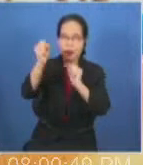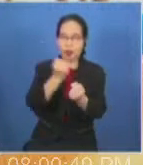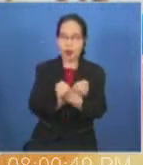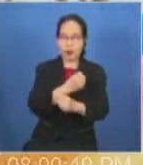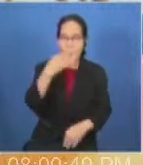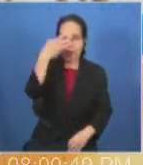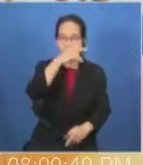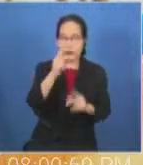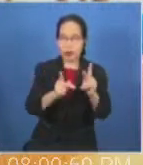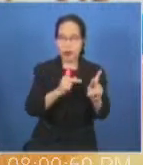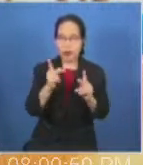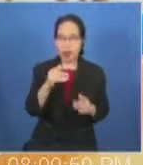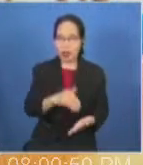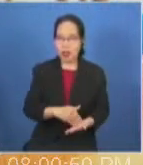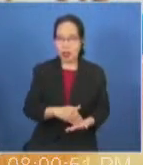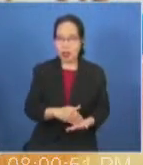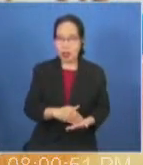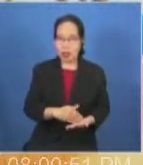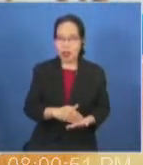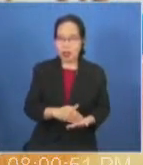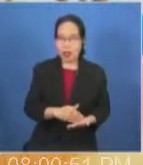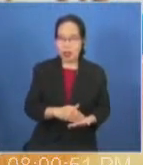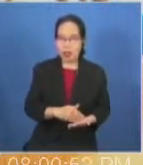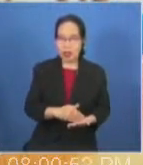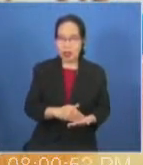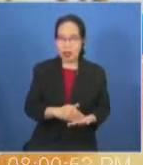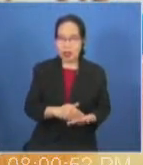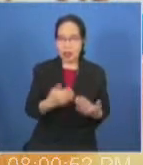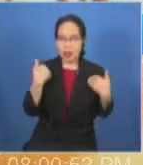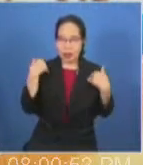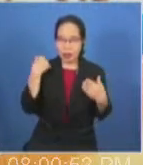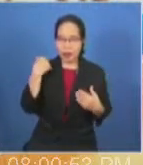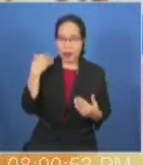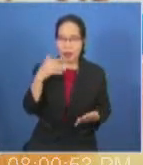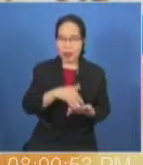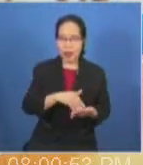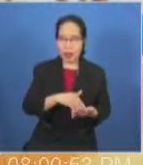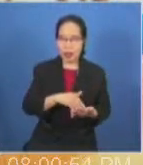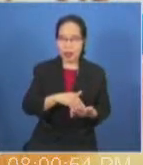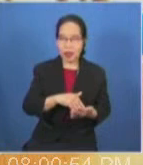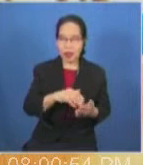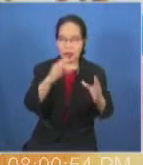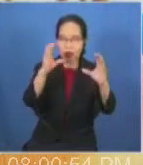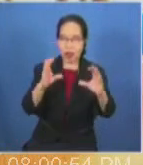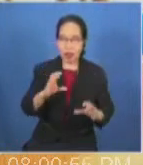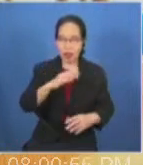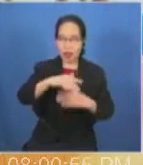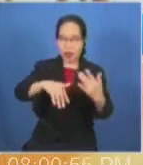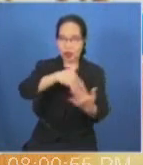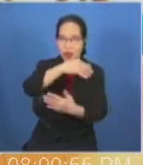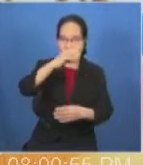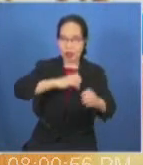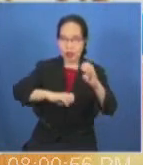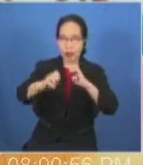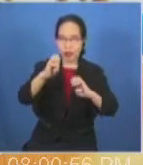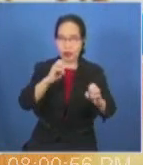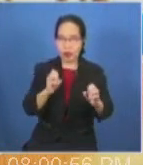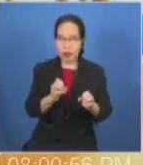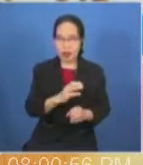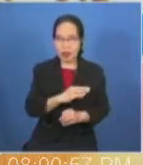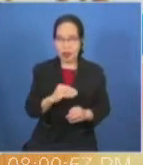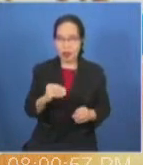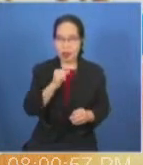to continue to promote love for fellow men once again, we conducted a social experiment. This was not